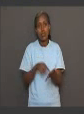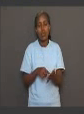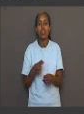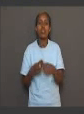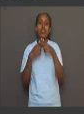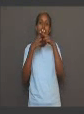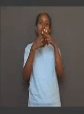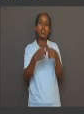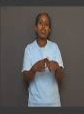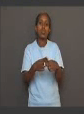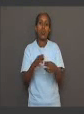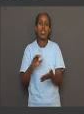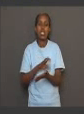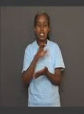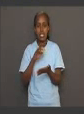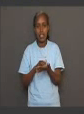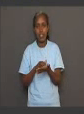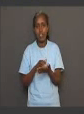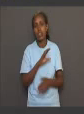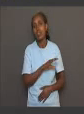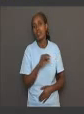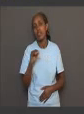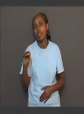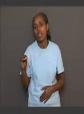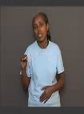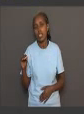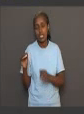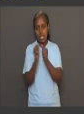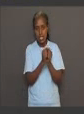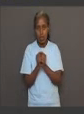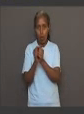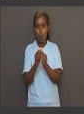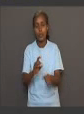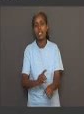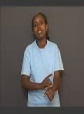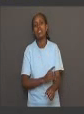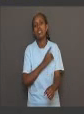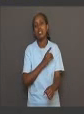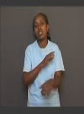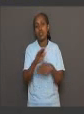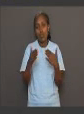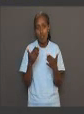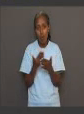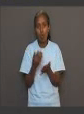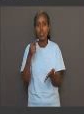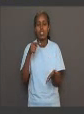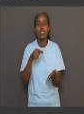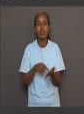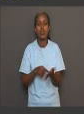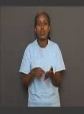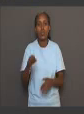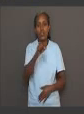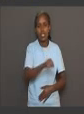called the center, and the common distance of all the points of the